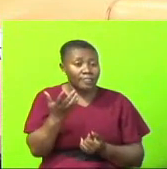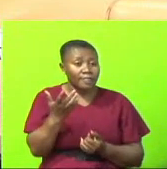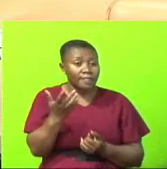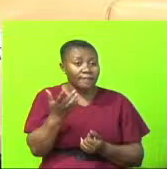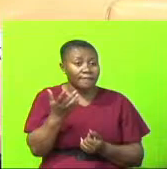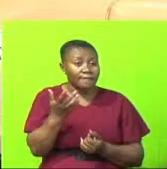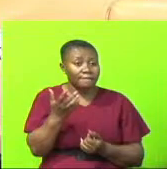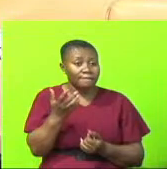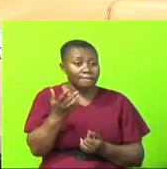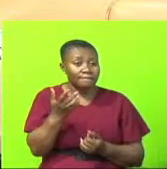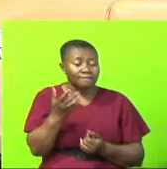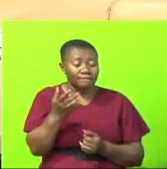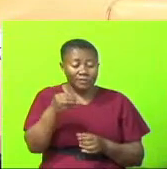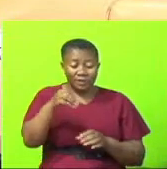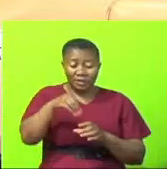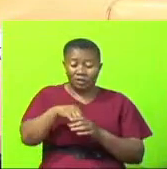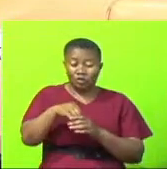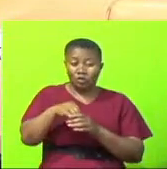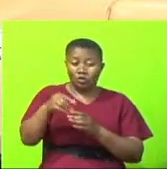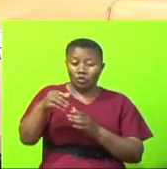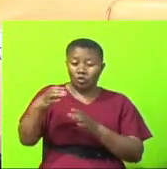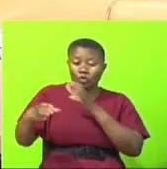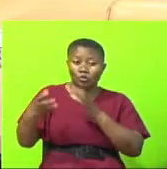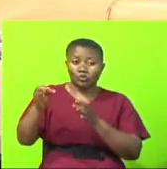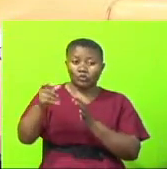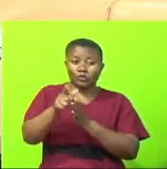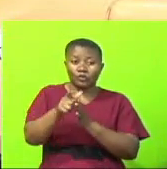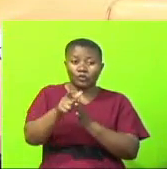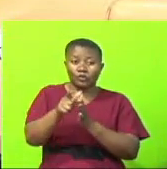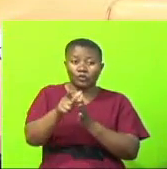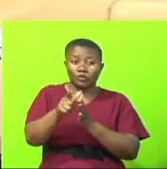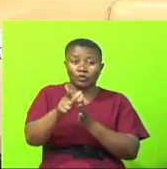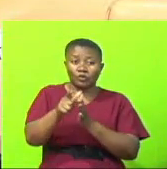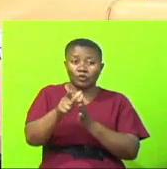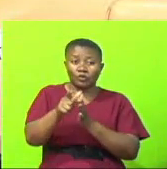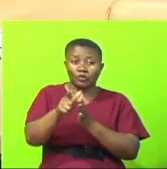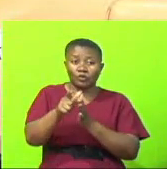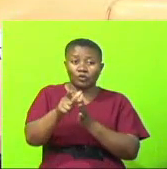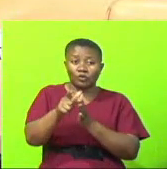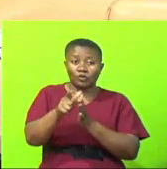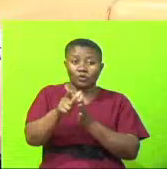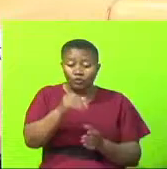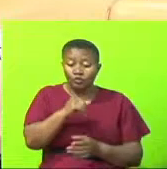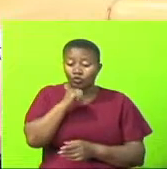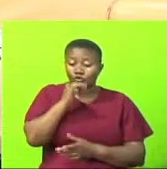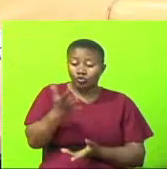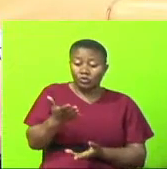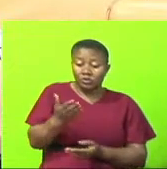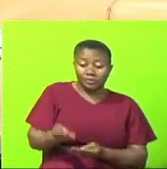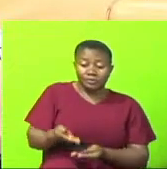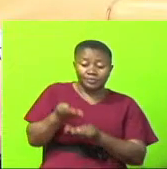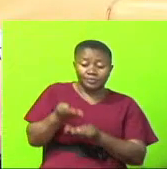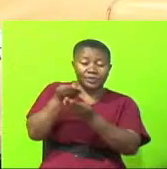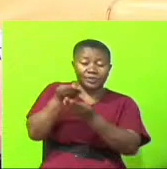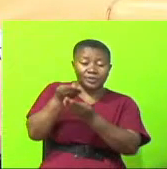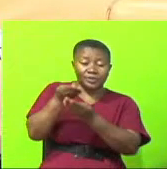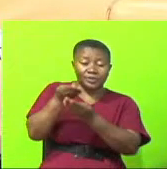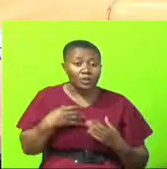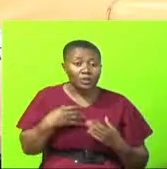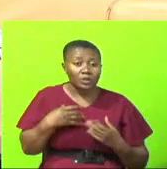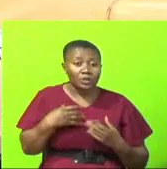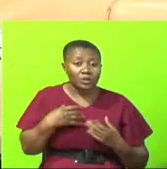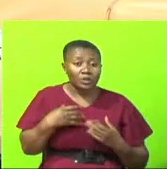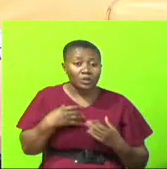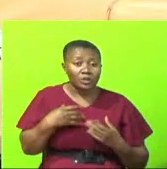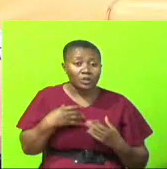like a court of law, Mr. Speaker, we have to come properly. If you don't come properly, you're out. And Mr. Speaker, I need not